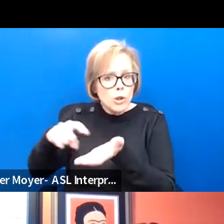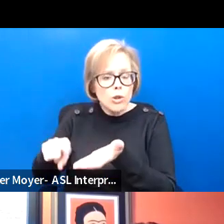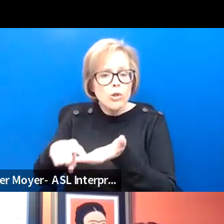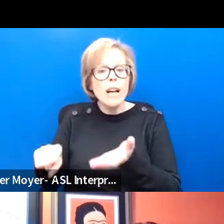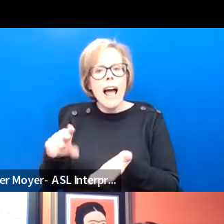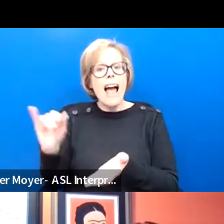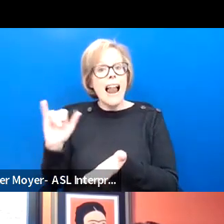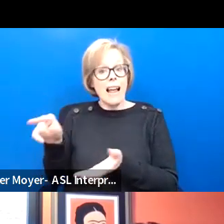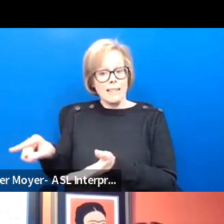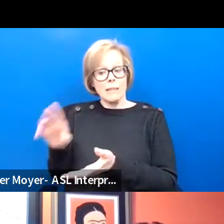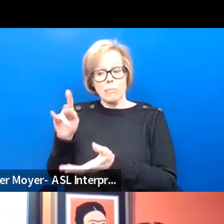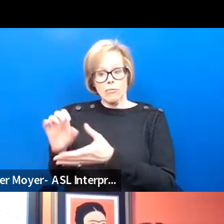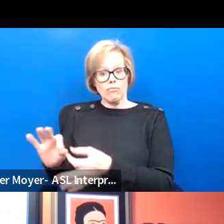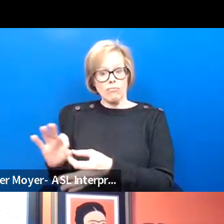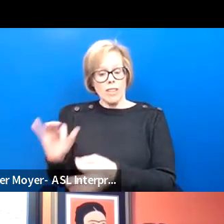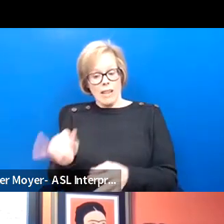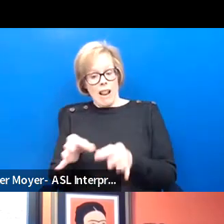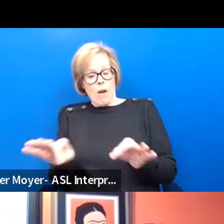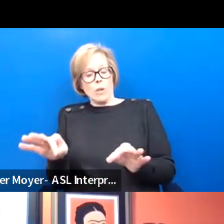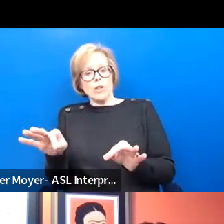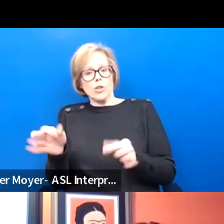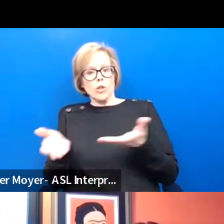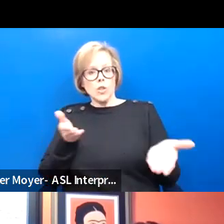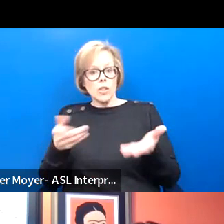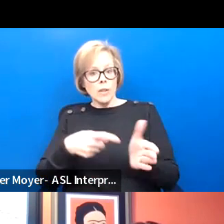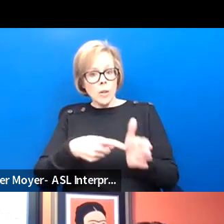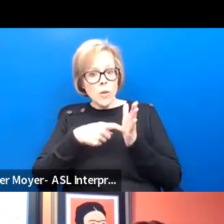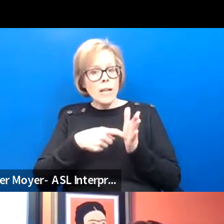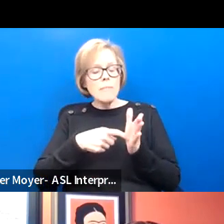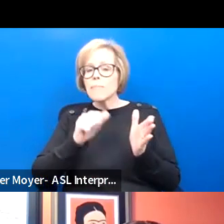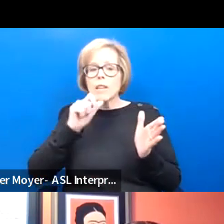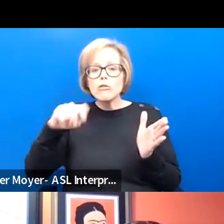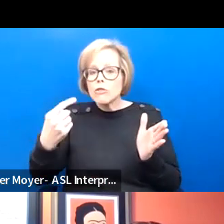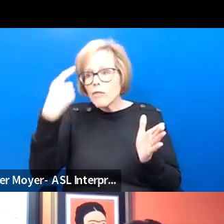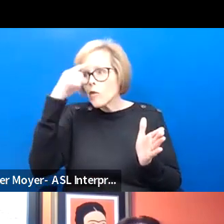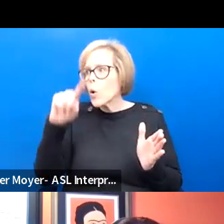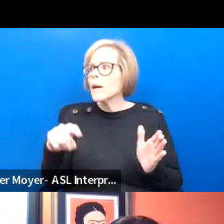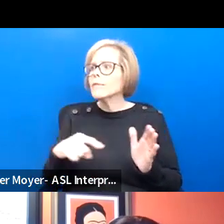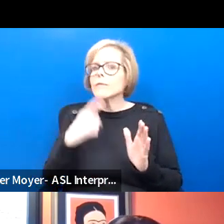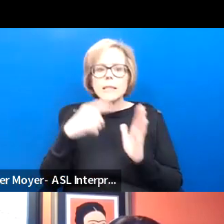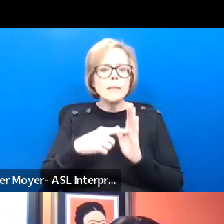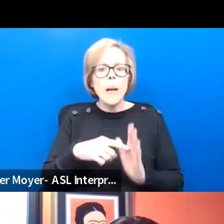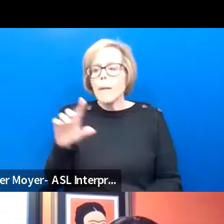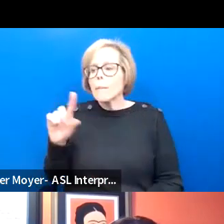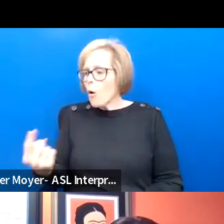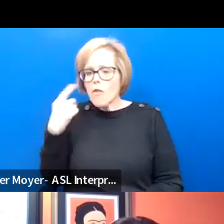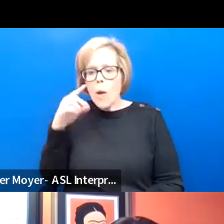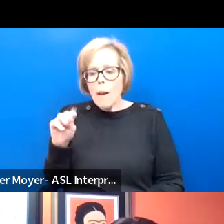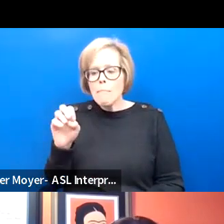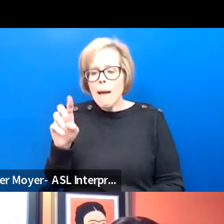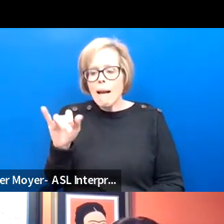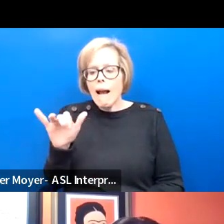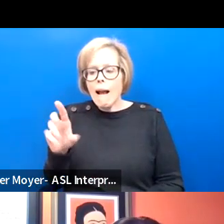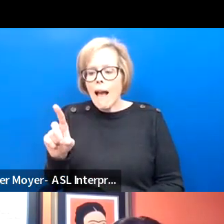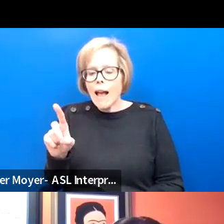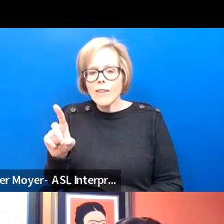Mike said, that language services requirement isn't just for, say, Medicaid patients, if that's where